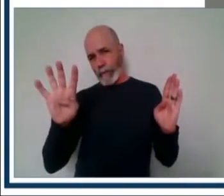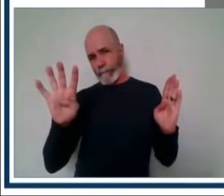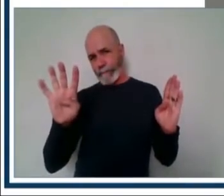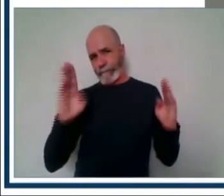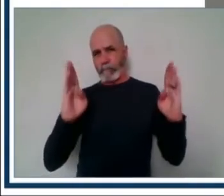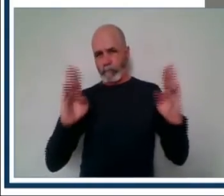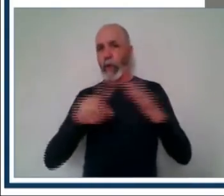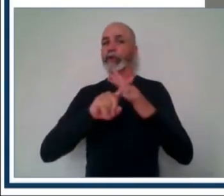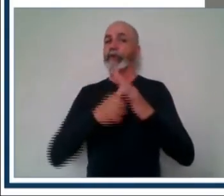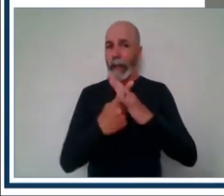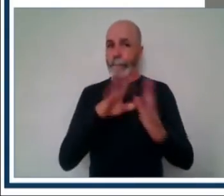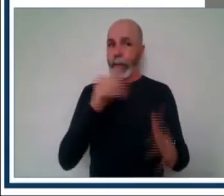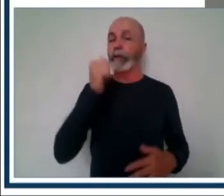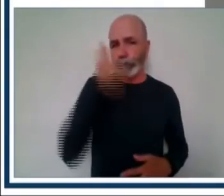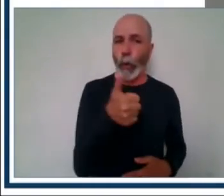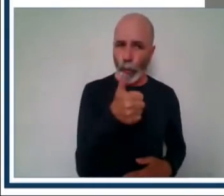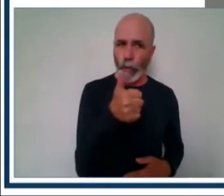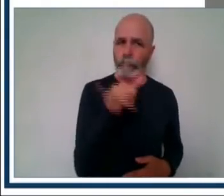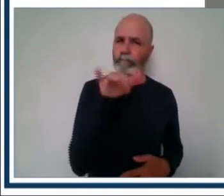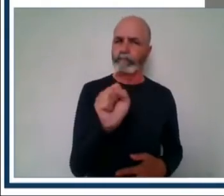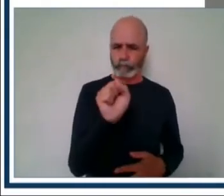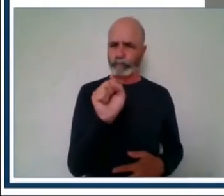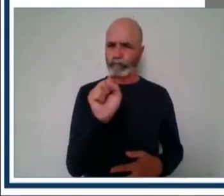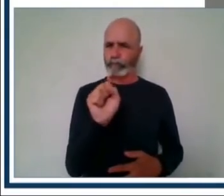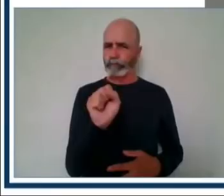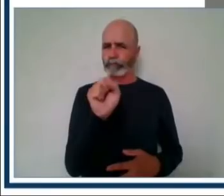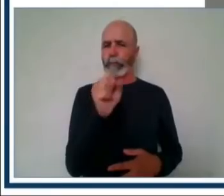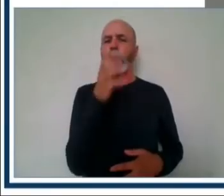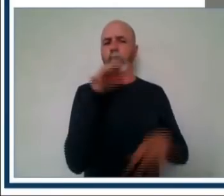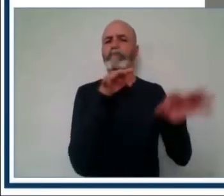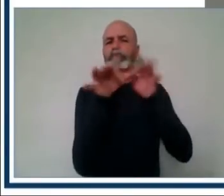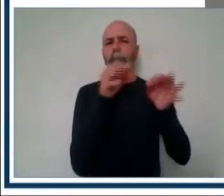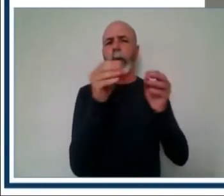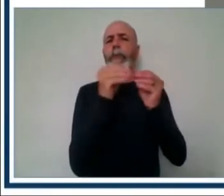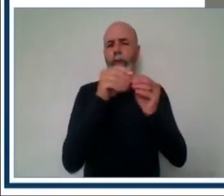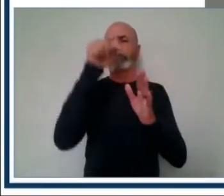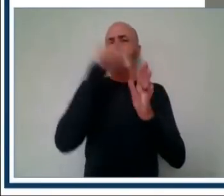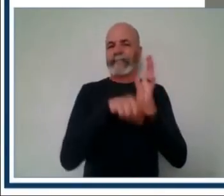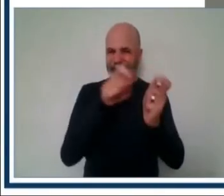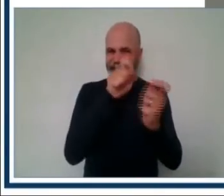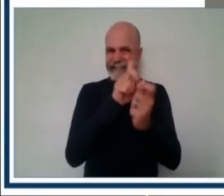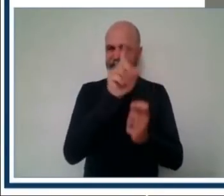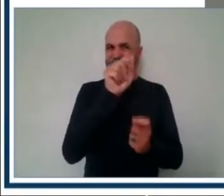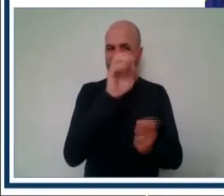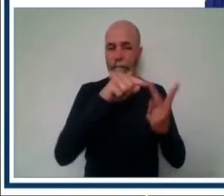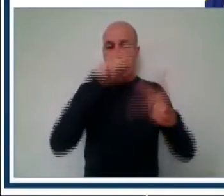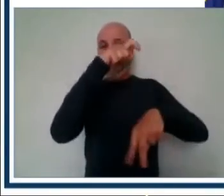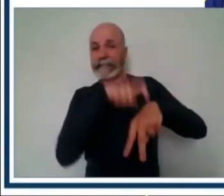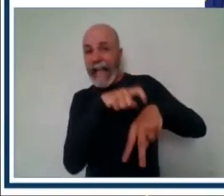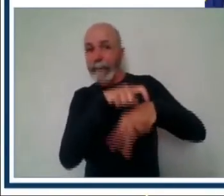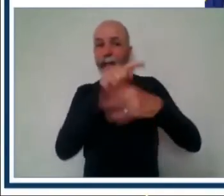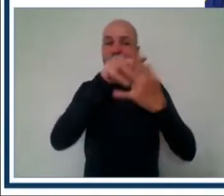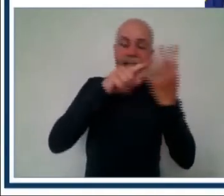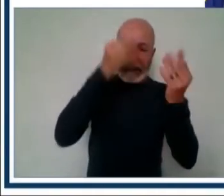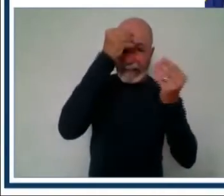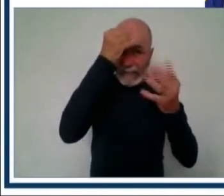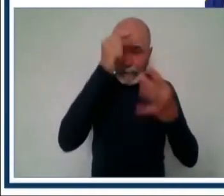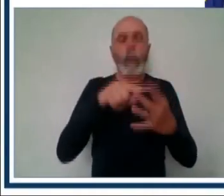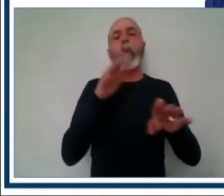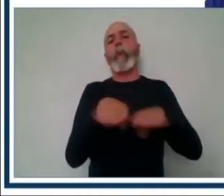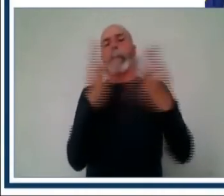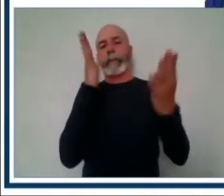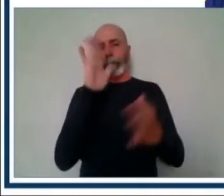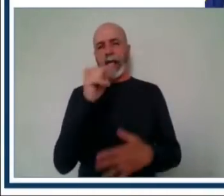be able to say more at tomorrow's update around the specific timing of that. Victoria, please go ahead with your follow-up.